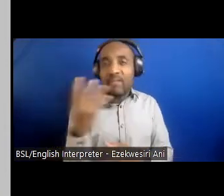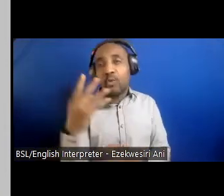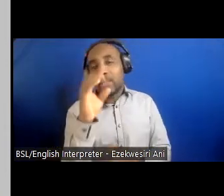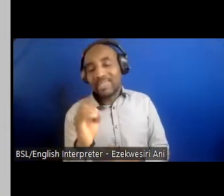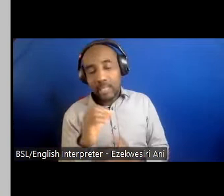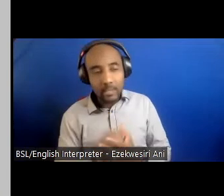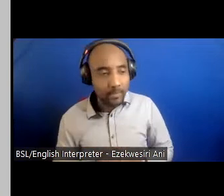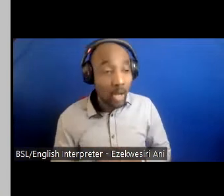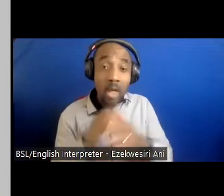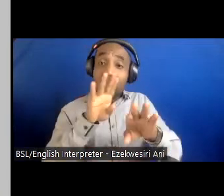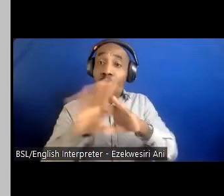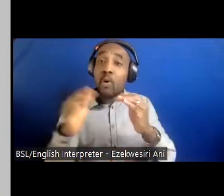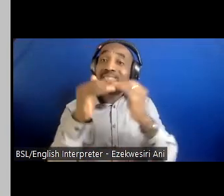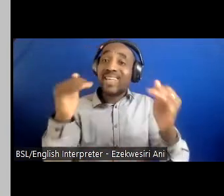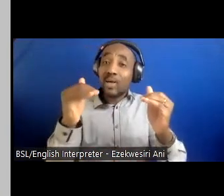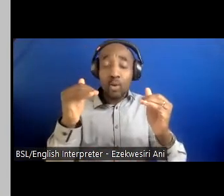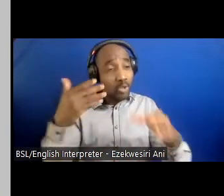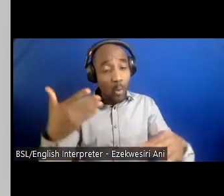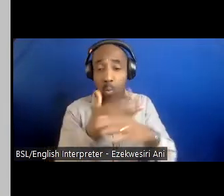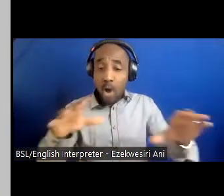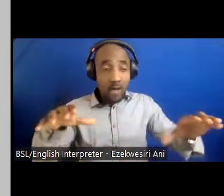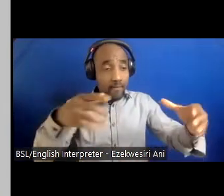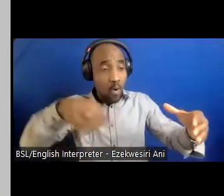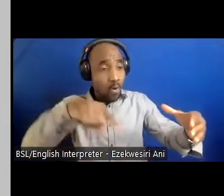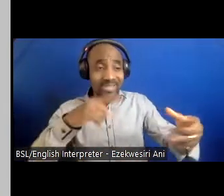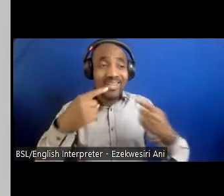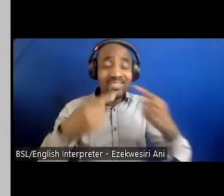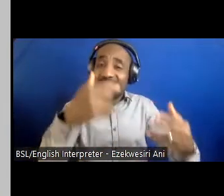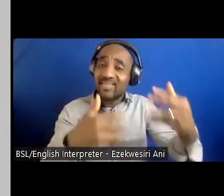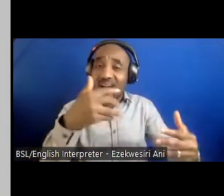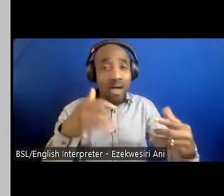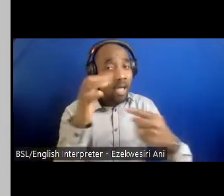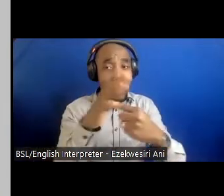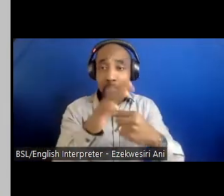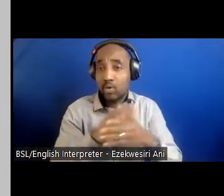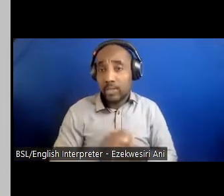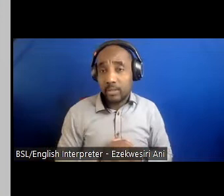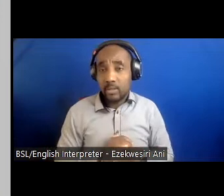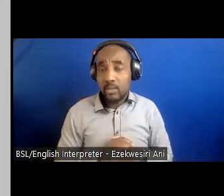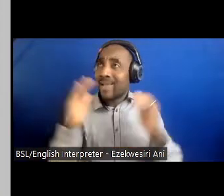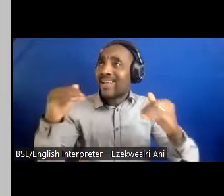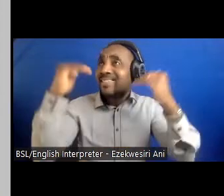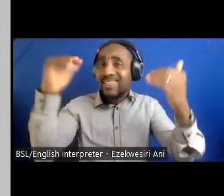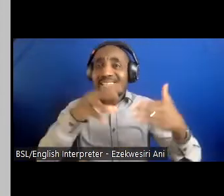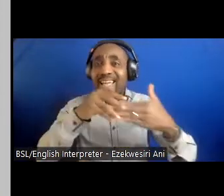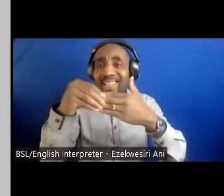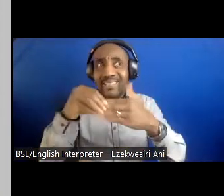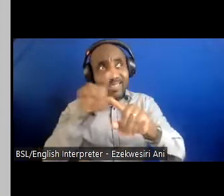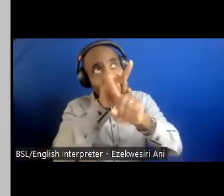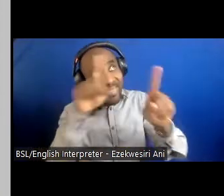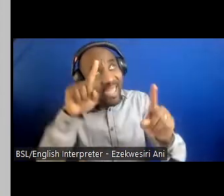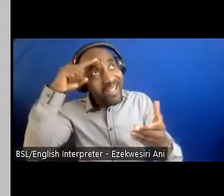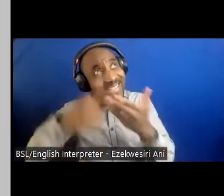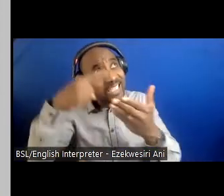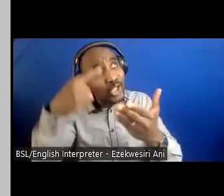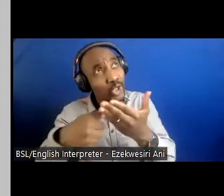Sporting Equals believes workforce data is absolutely critical in knowing the profile of senior leaders who make the key decisions in